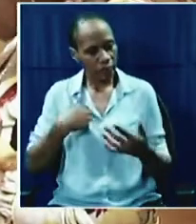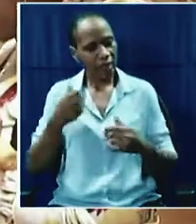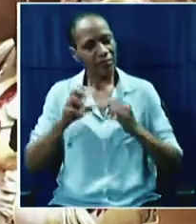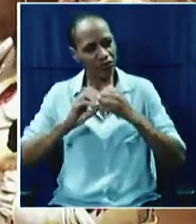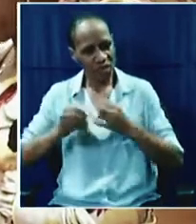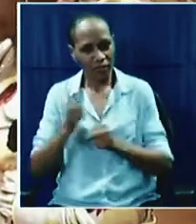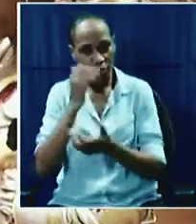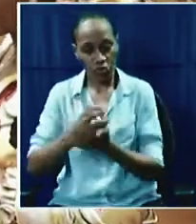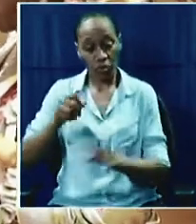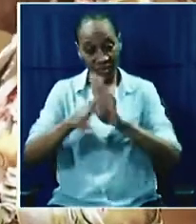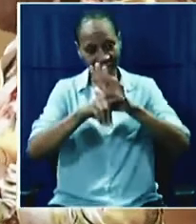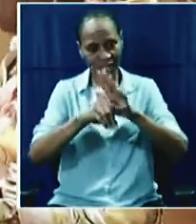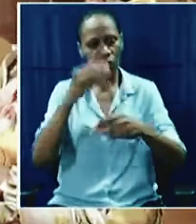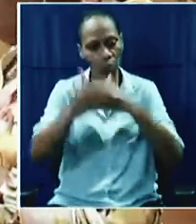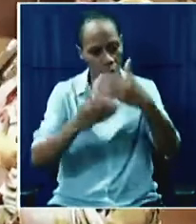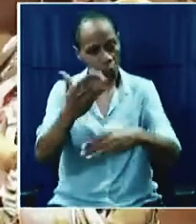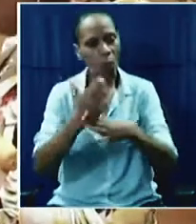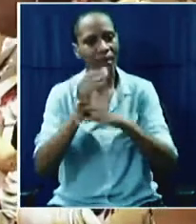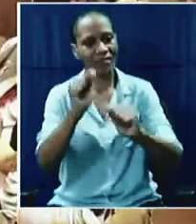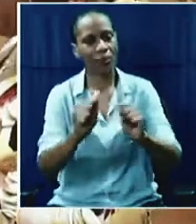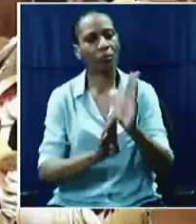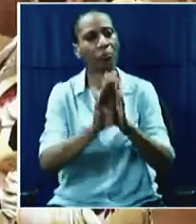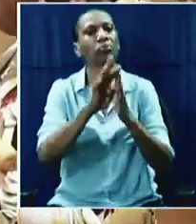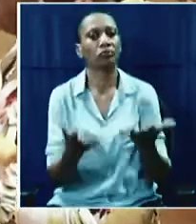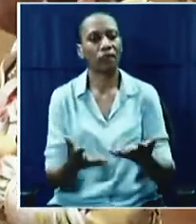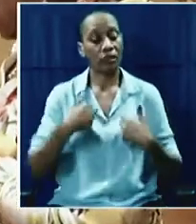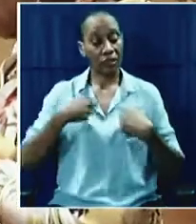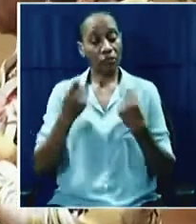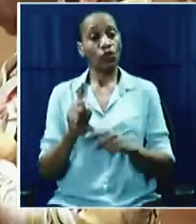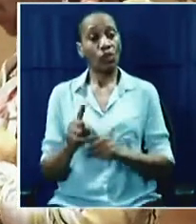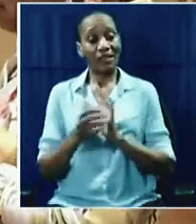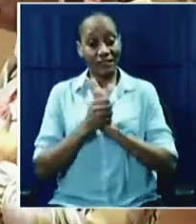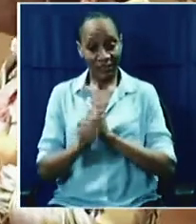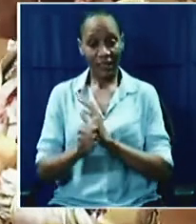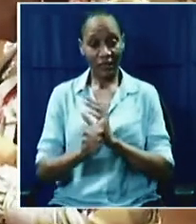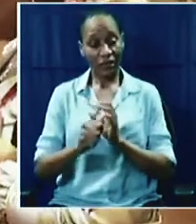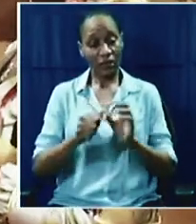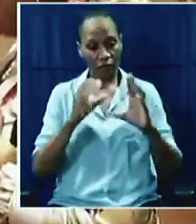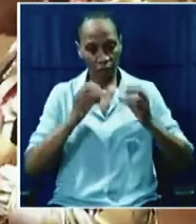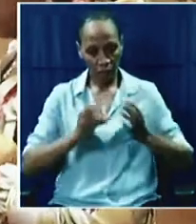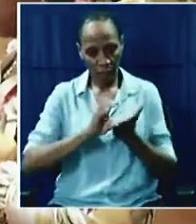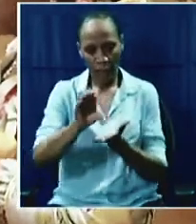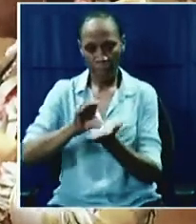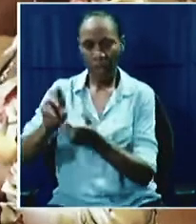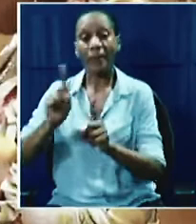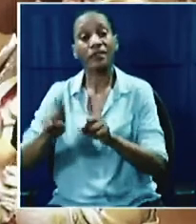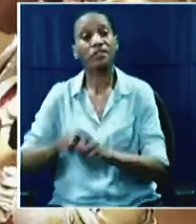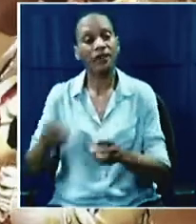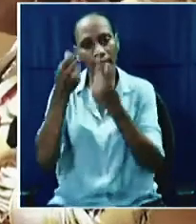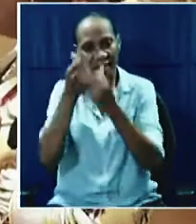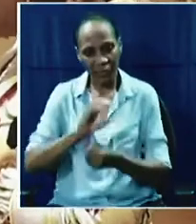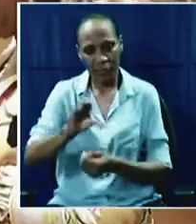year, we're going to be sending skills to the three financial, water engineers,